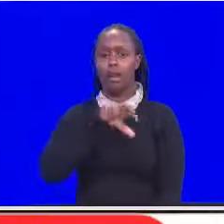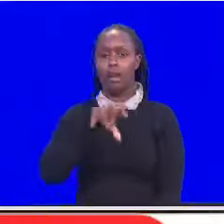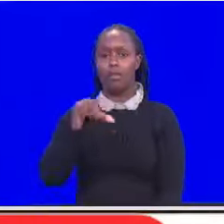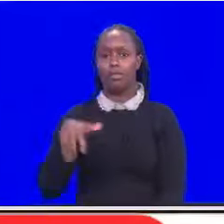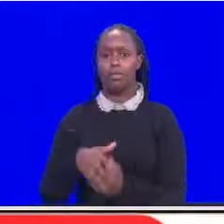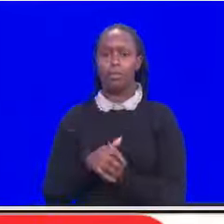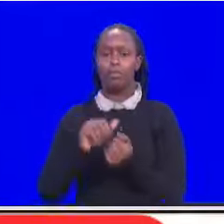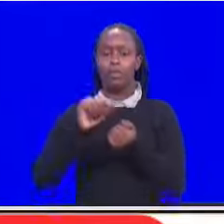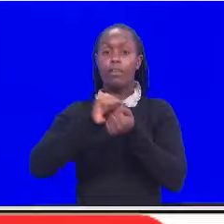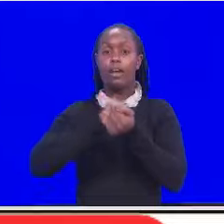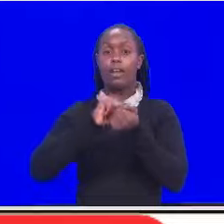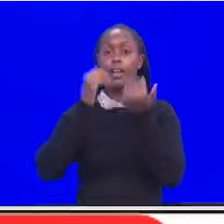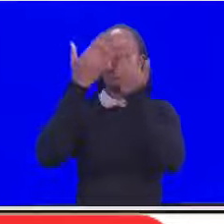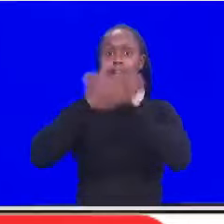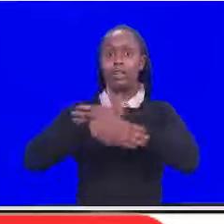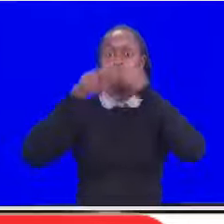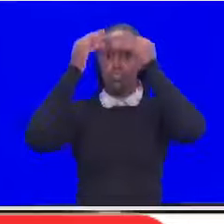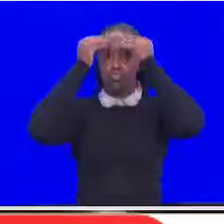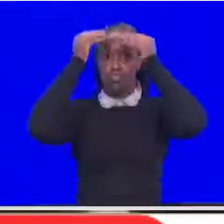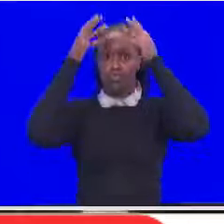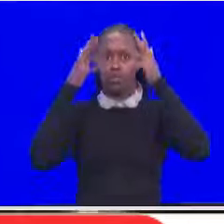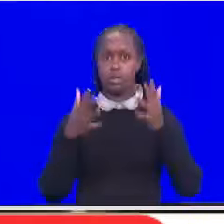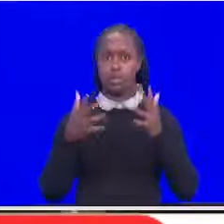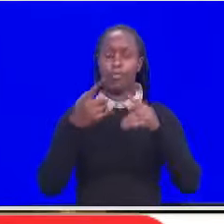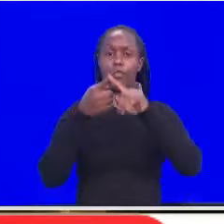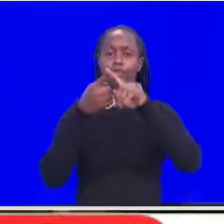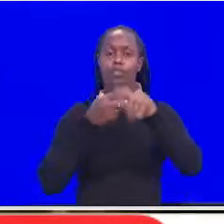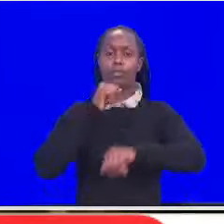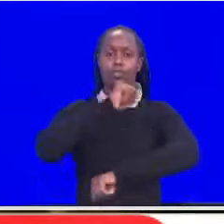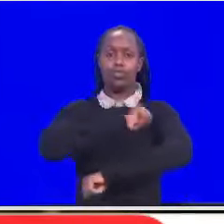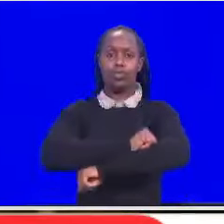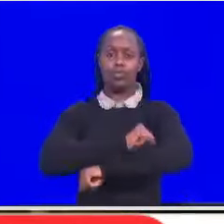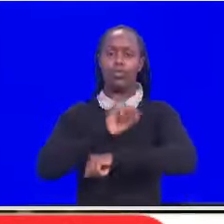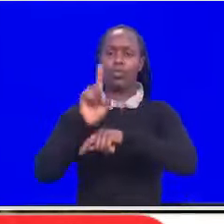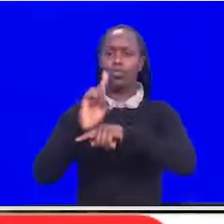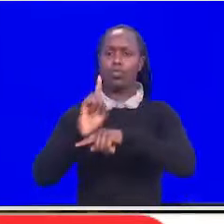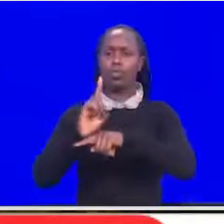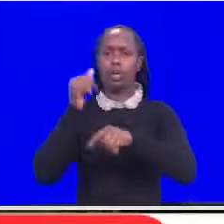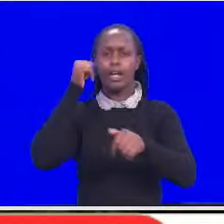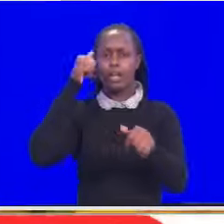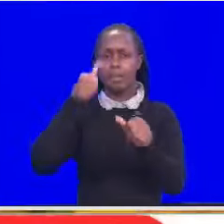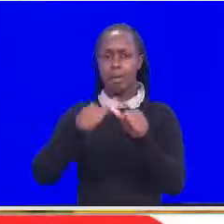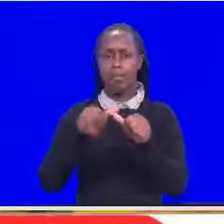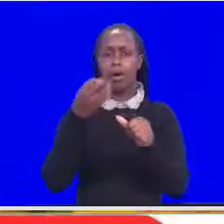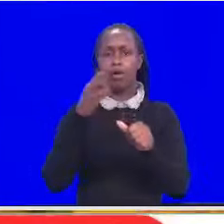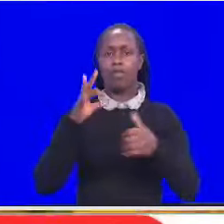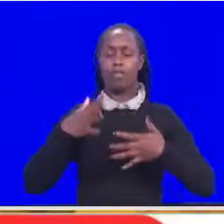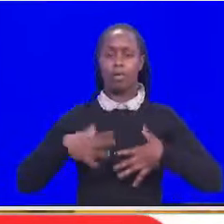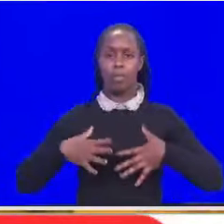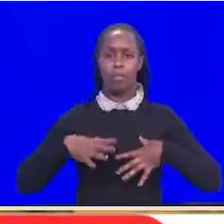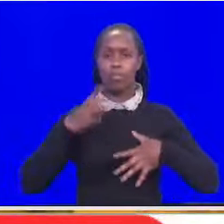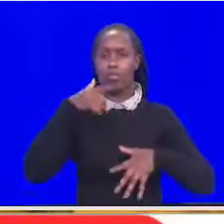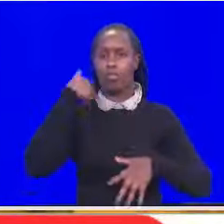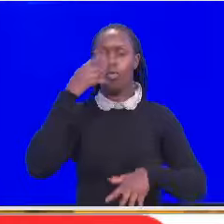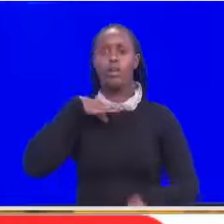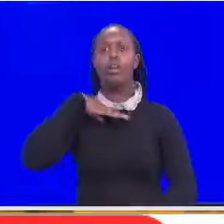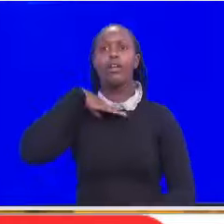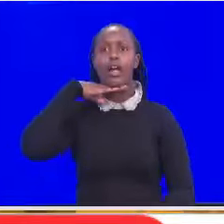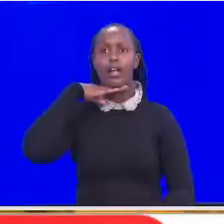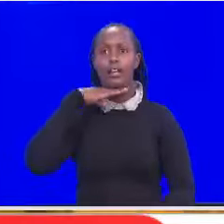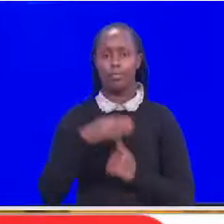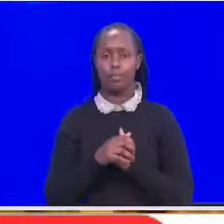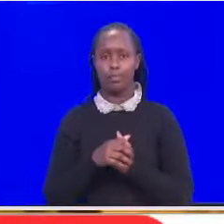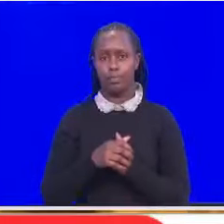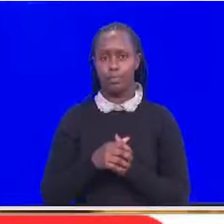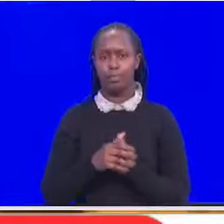night, students at the institution lit candles in remembrance of the departed souls. It takes God's guidance.